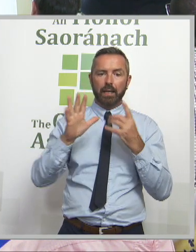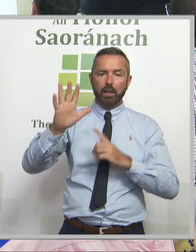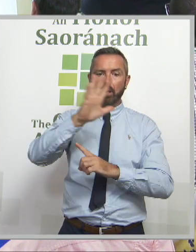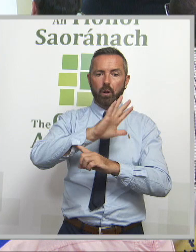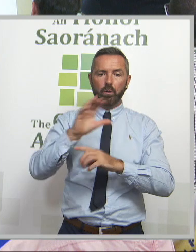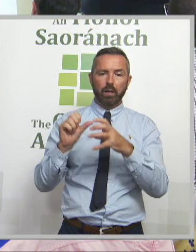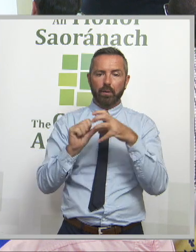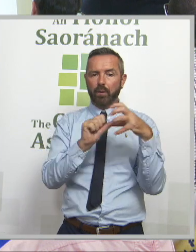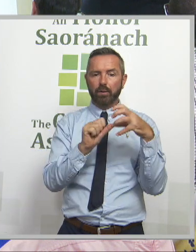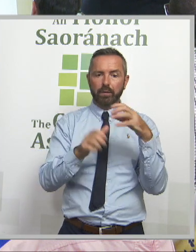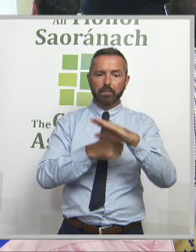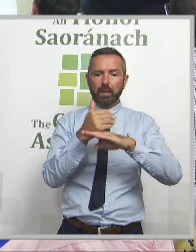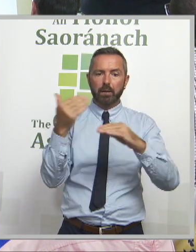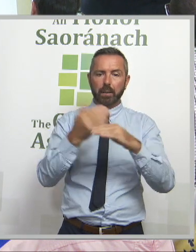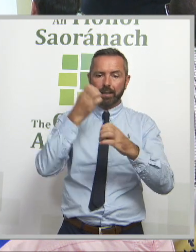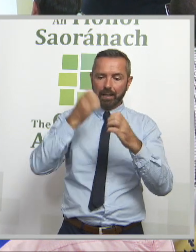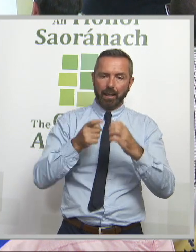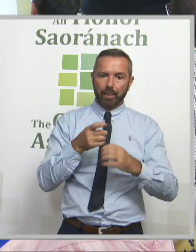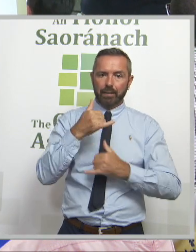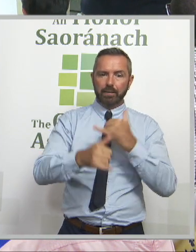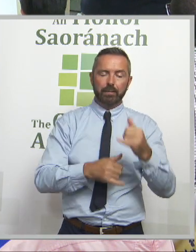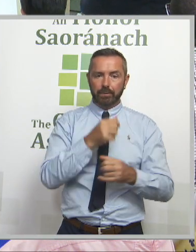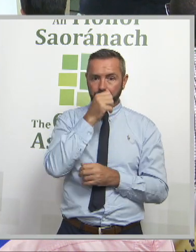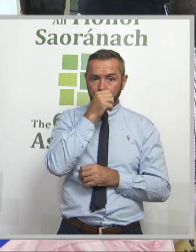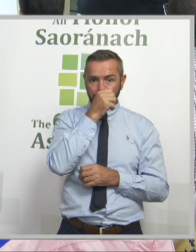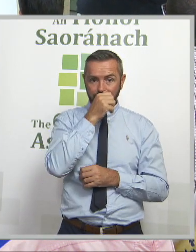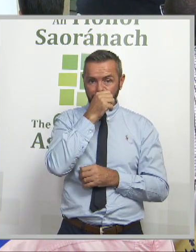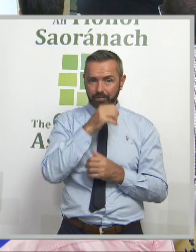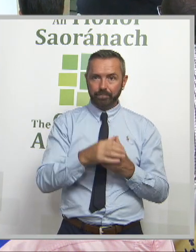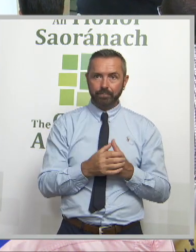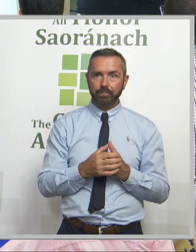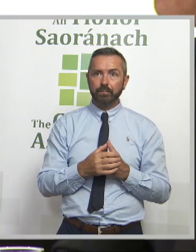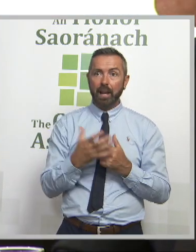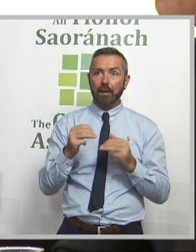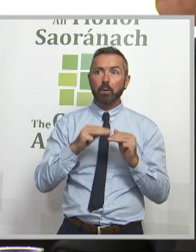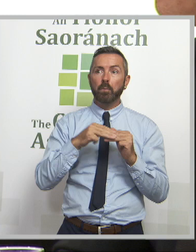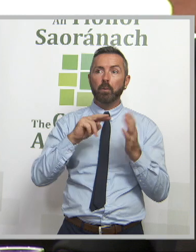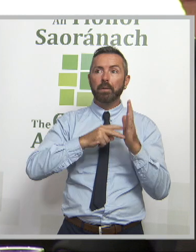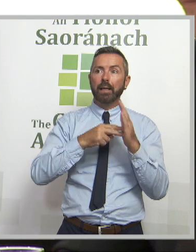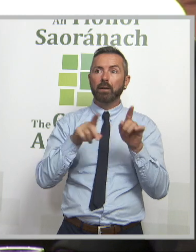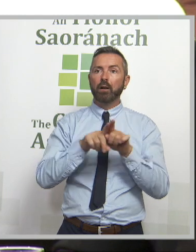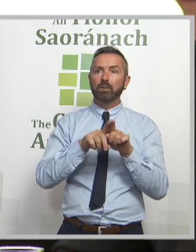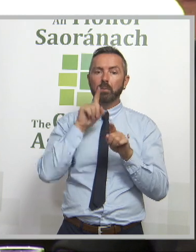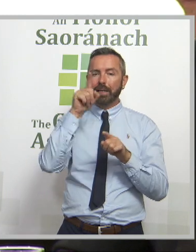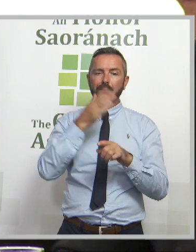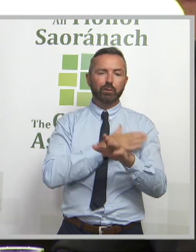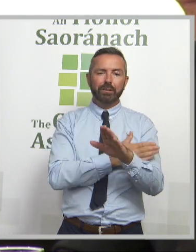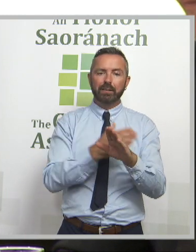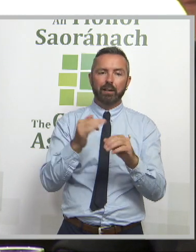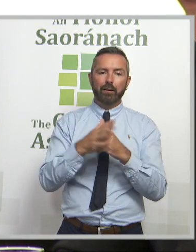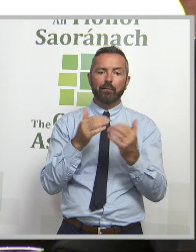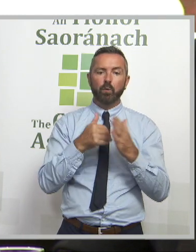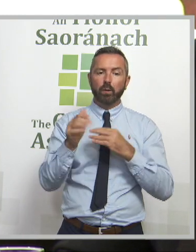to be in place by the end of this year, which will be a great addition, and there's more planned. But that's really only the beginning, as far as I can see, of